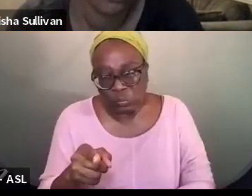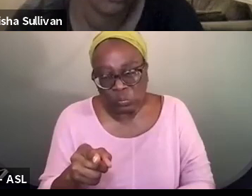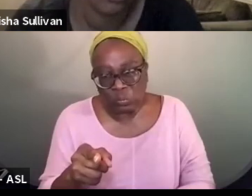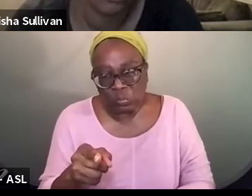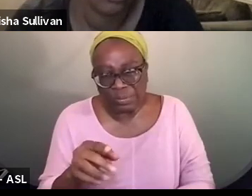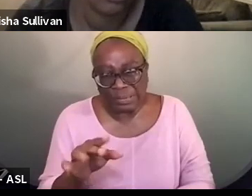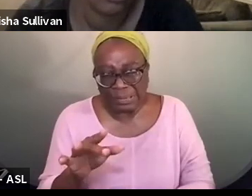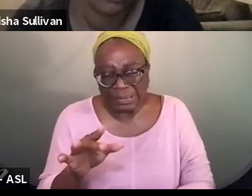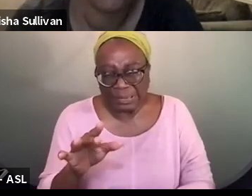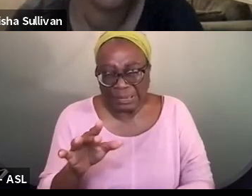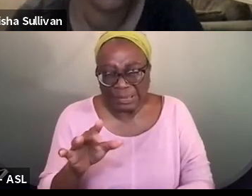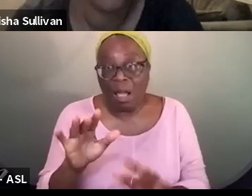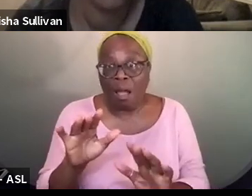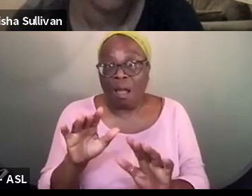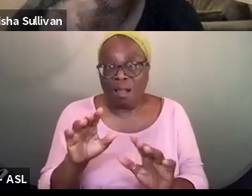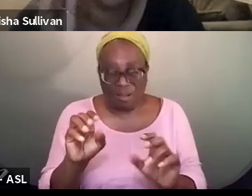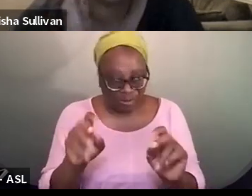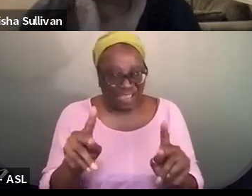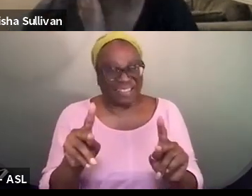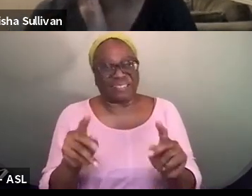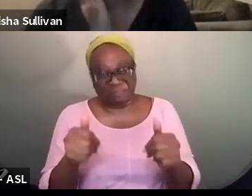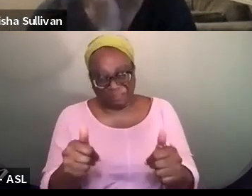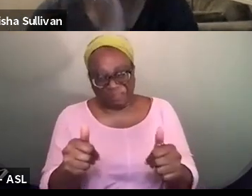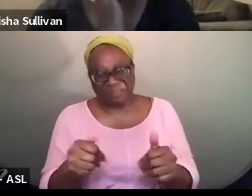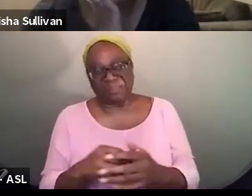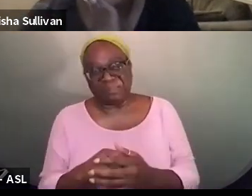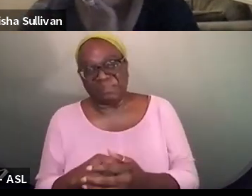Let me see. There. Better? Okay. Perfect, thank you.